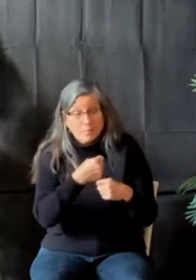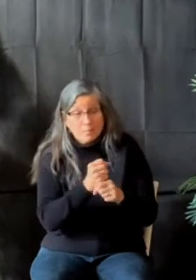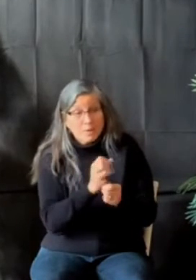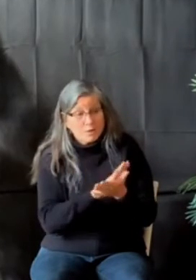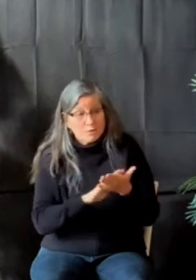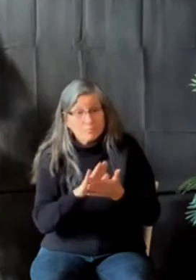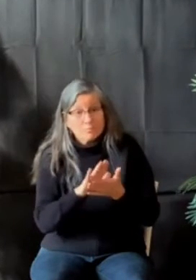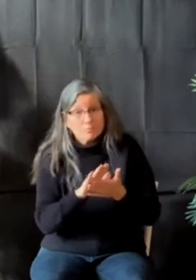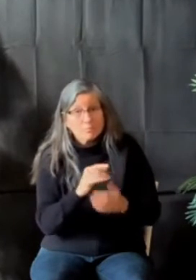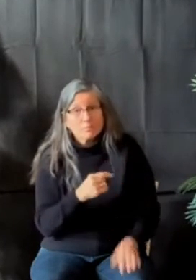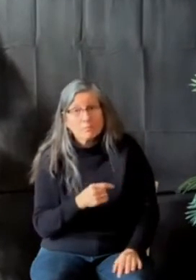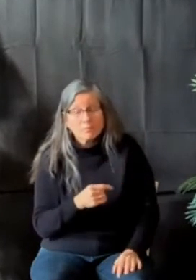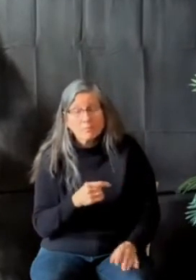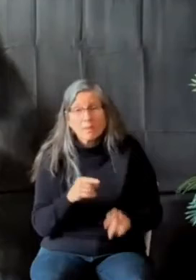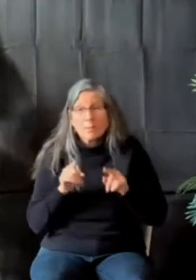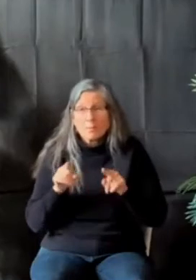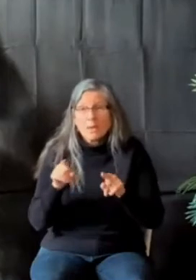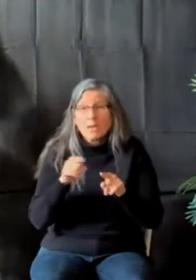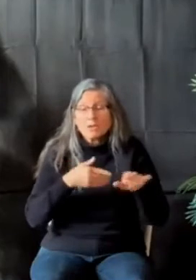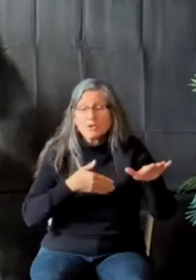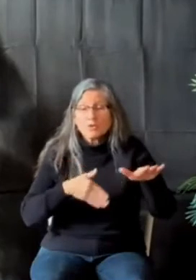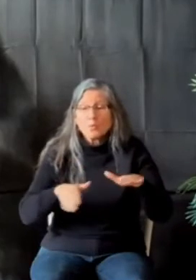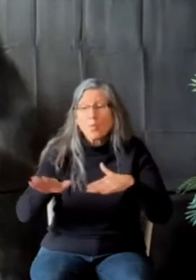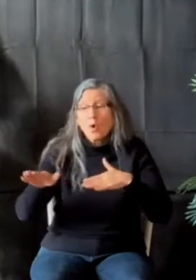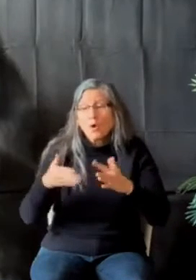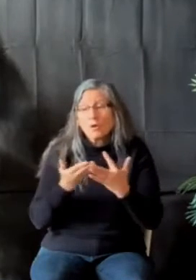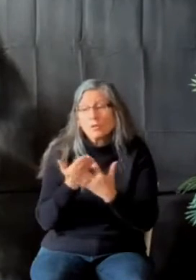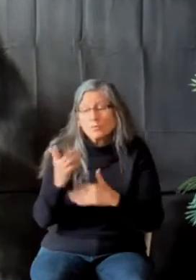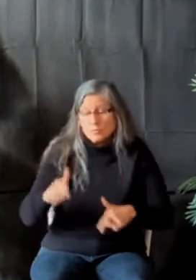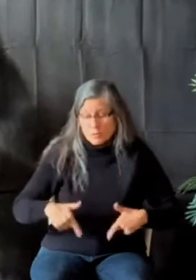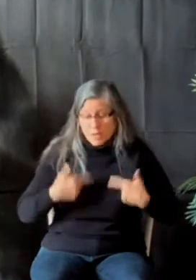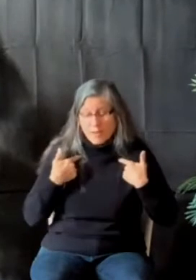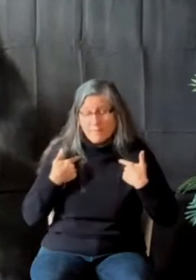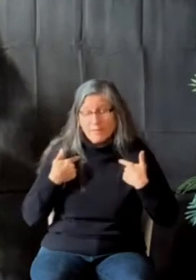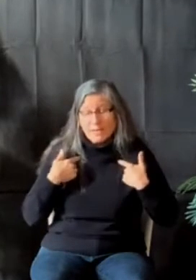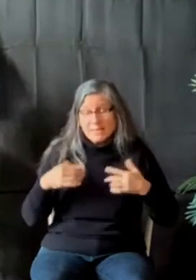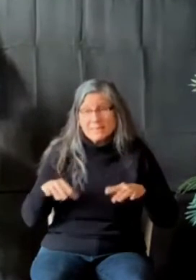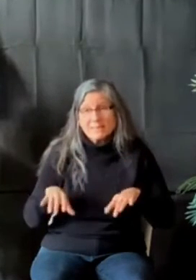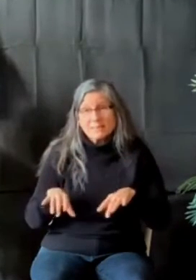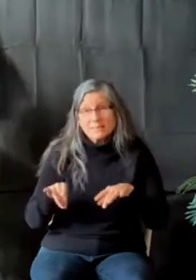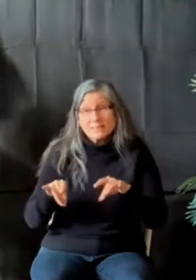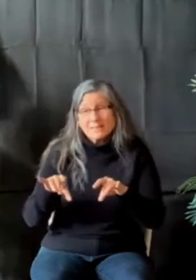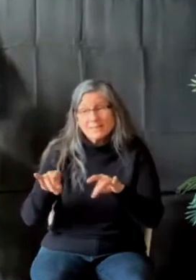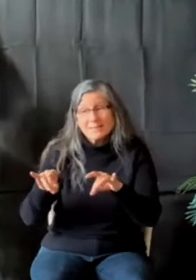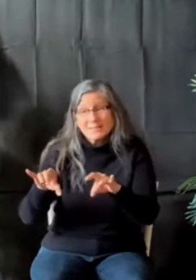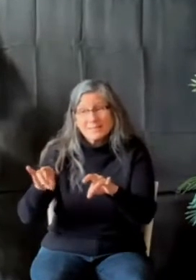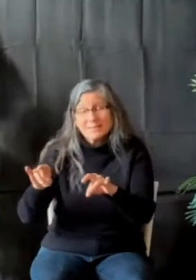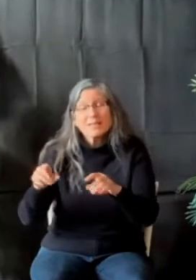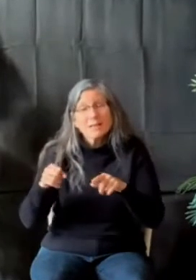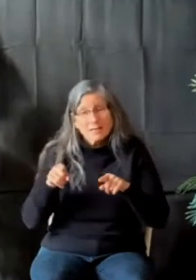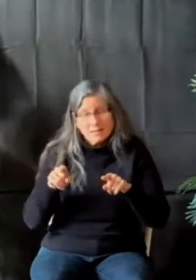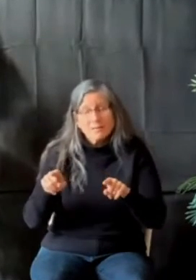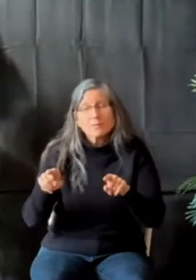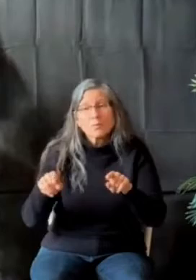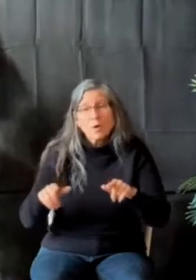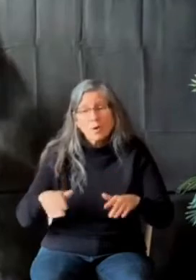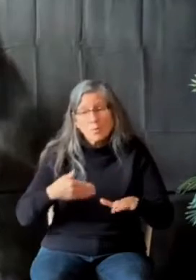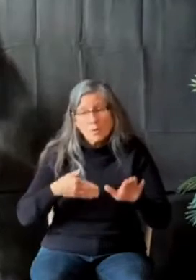But as you walk through this life, as you walk through this life,